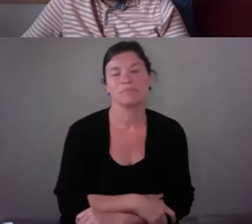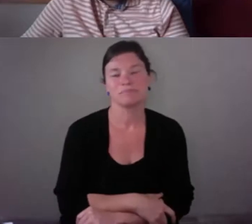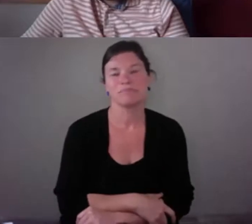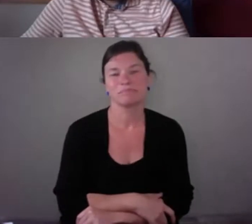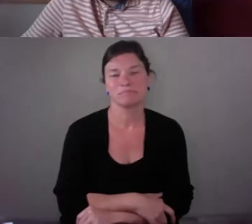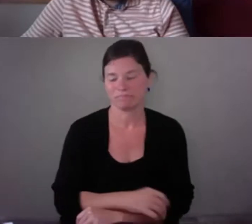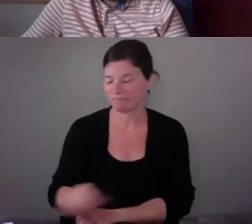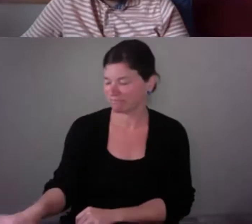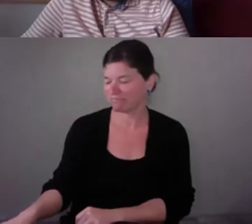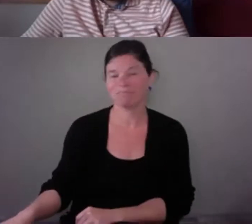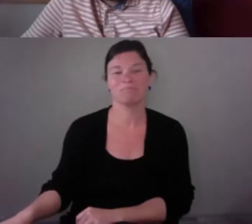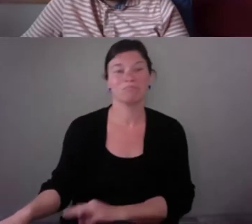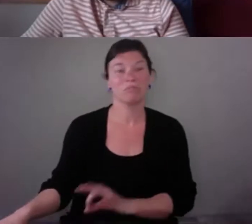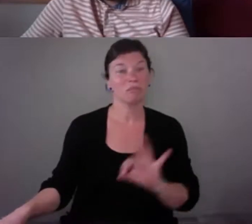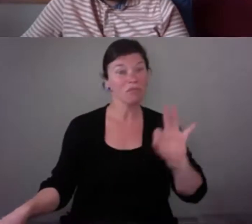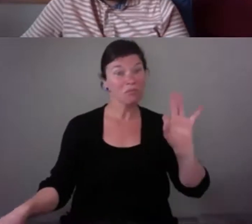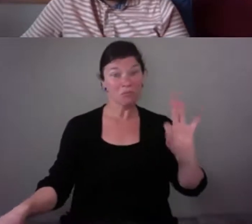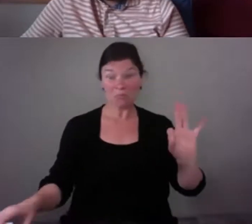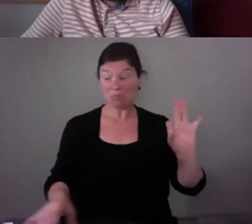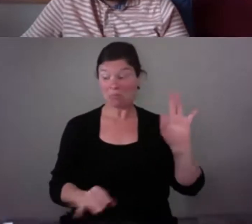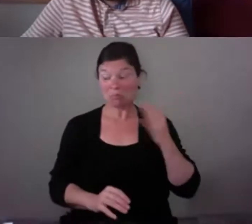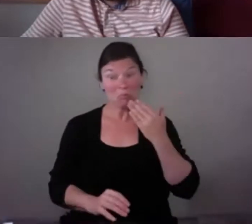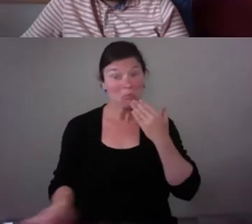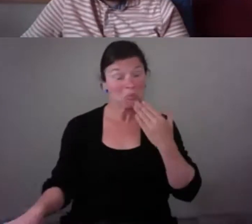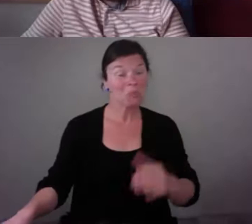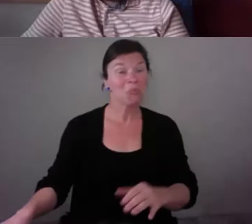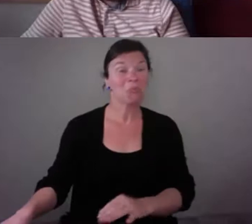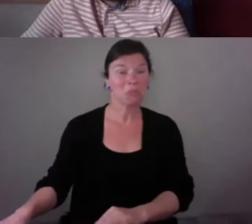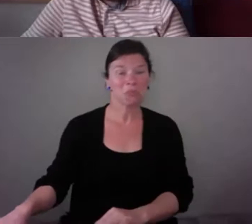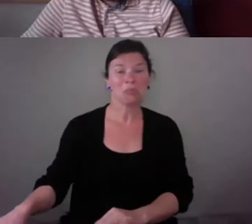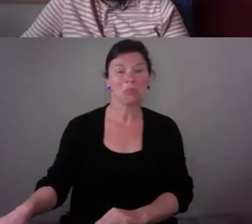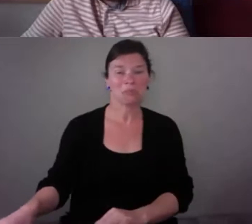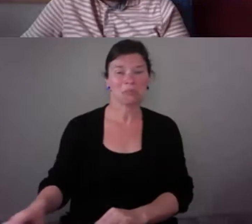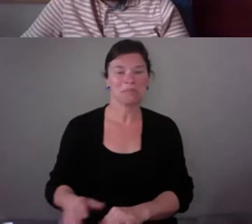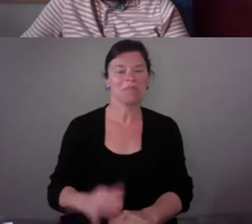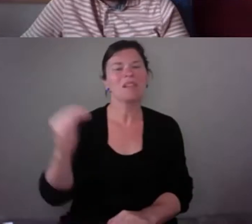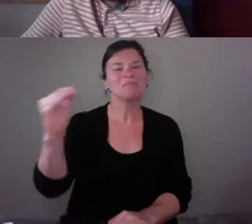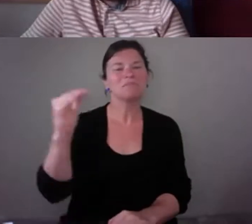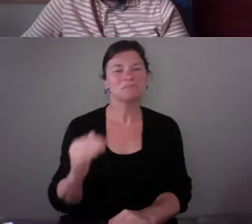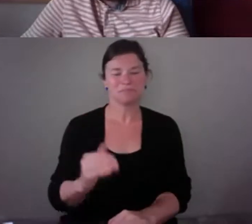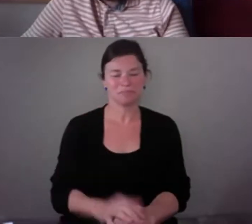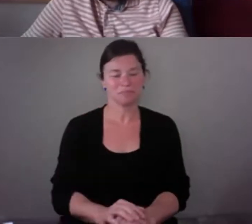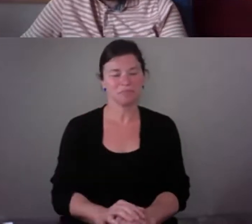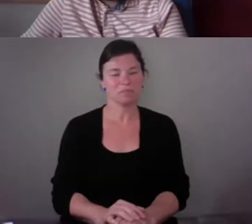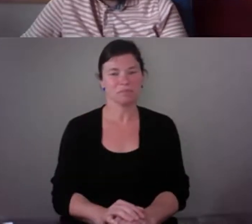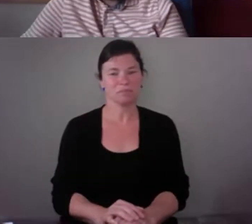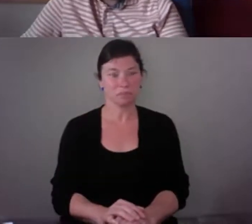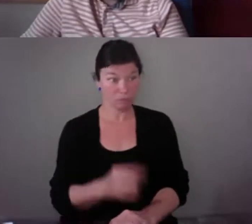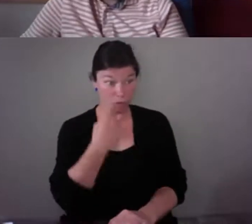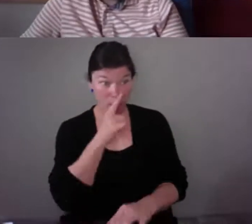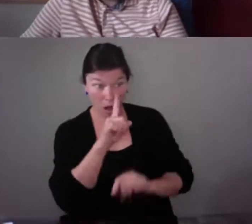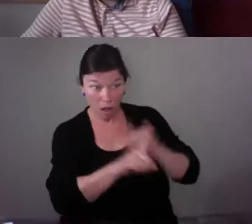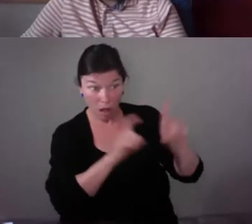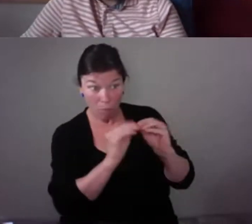Okay, very good. That's good news. Yeah. So the next question, are you good? Can I keep going with these